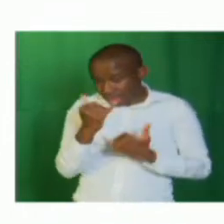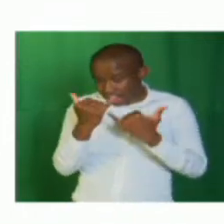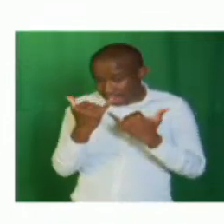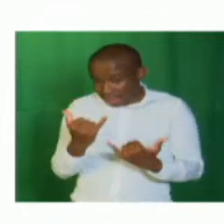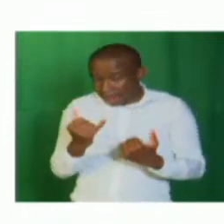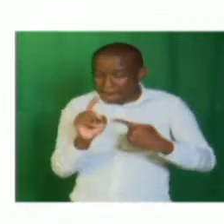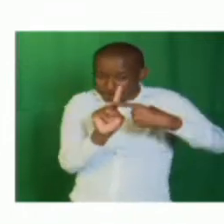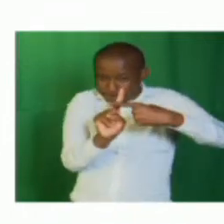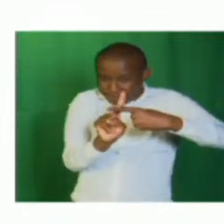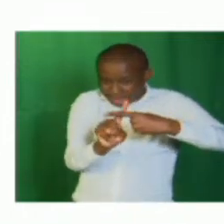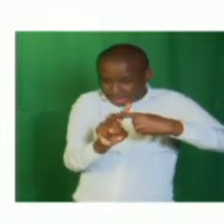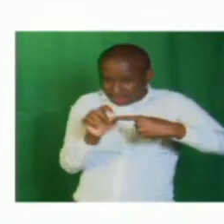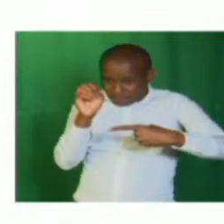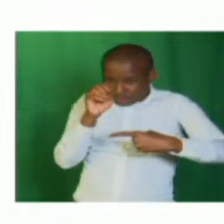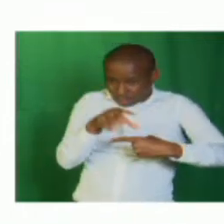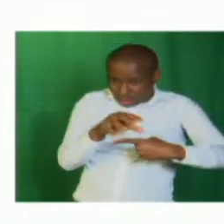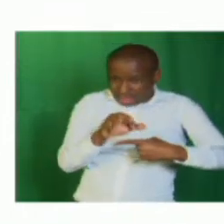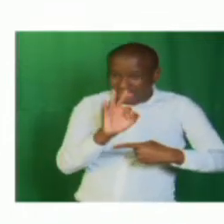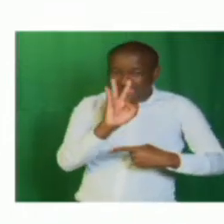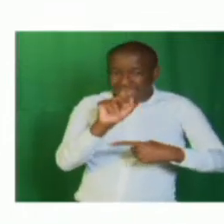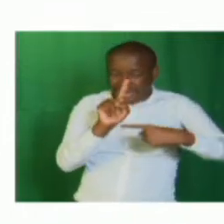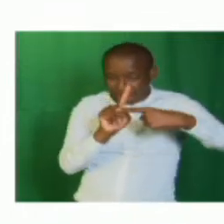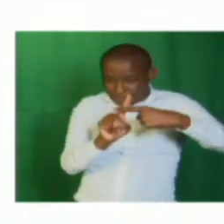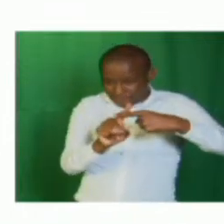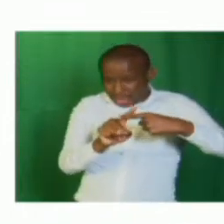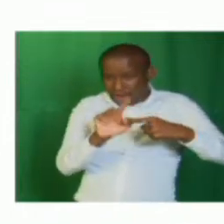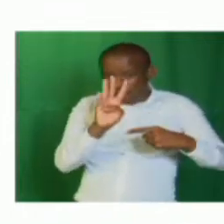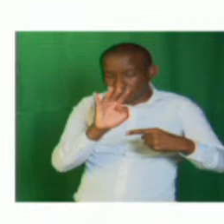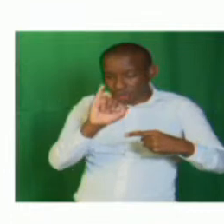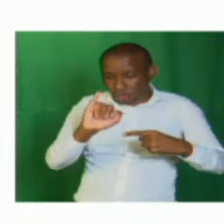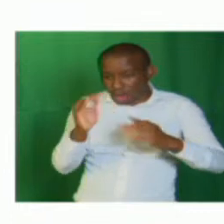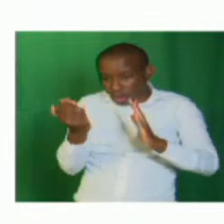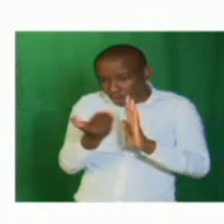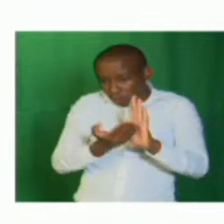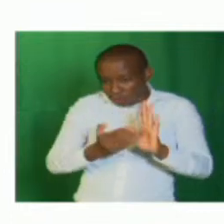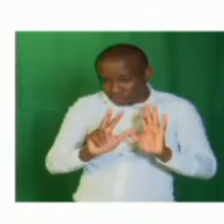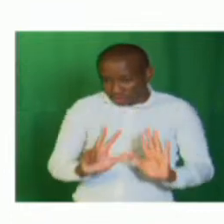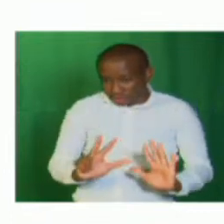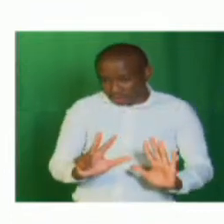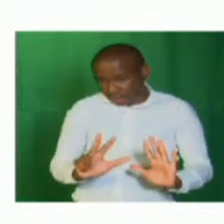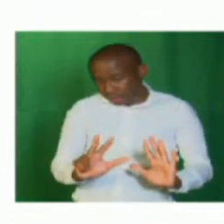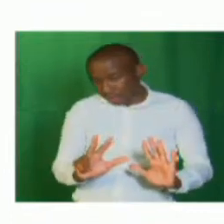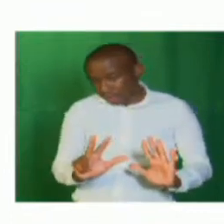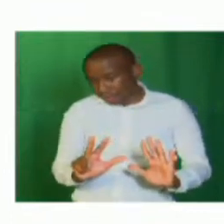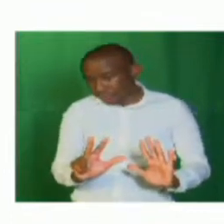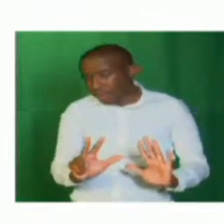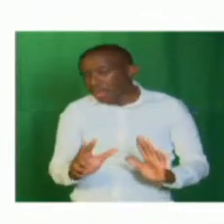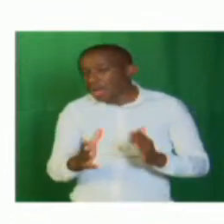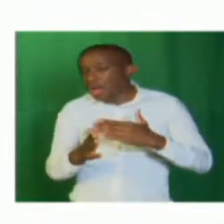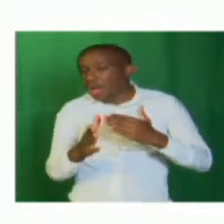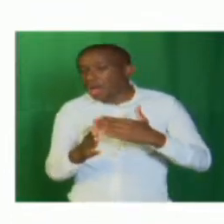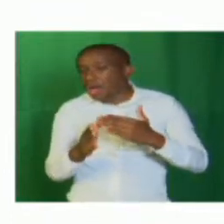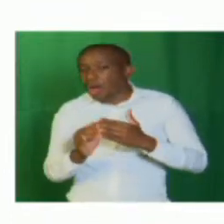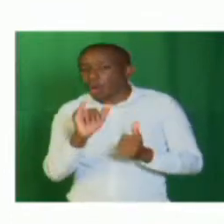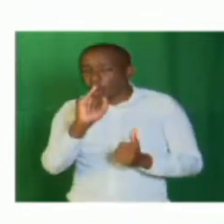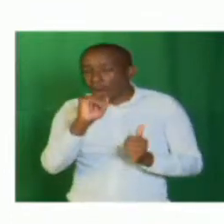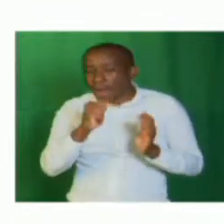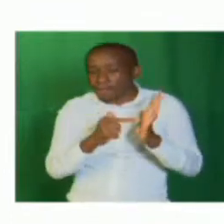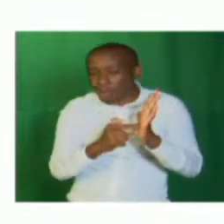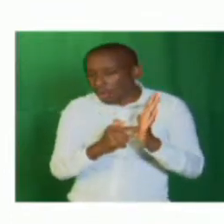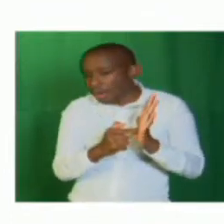take the plus. So this will be 3 plus 41 over 8, which gives us